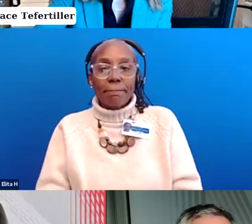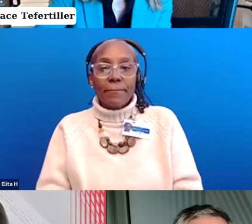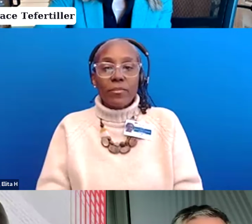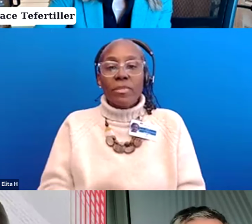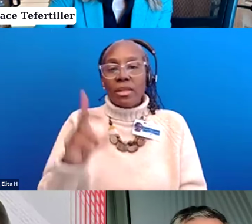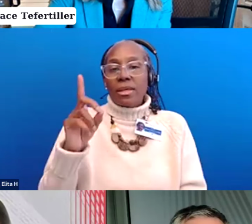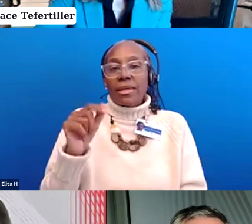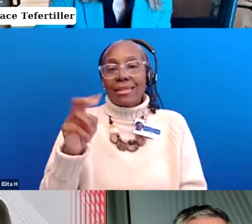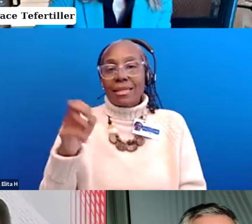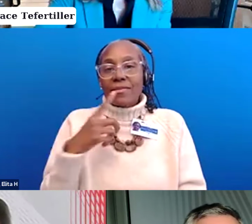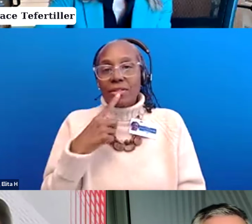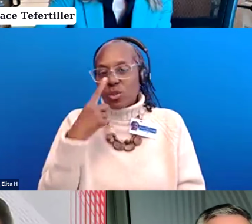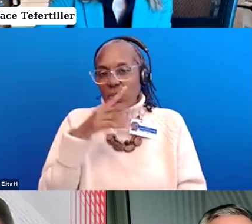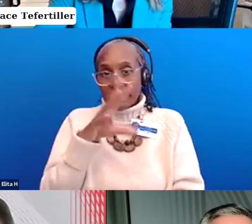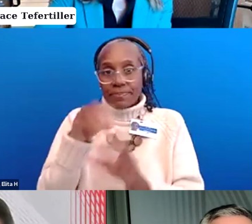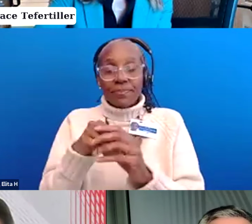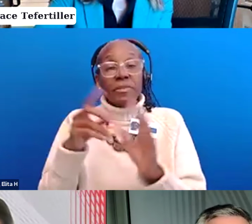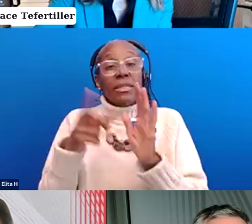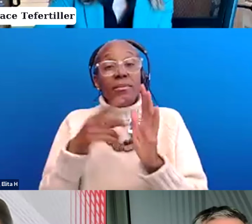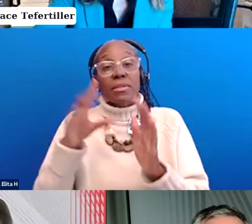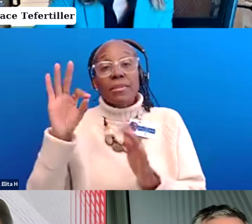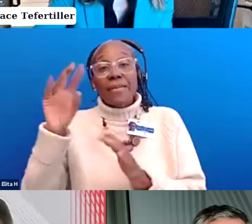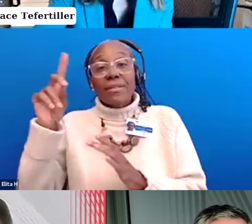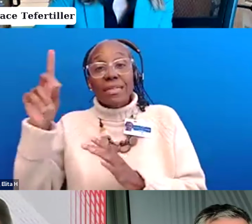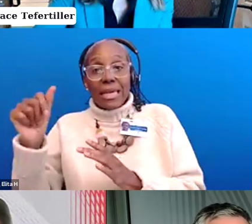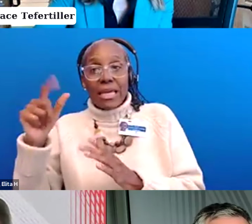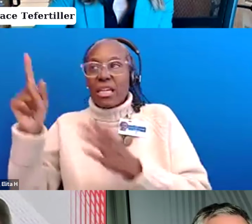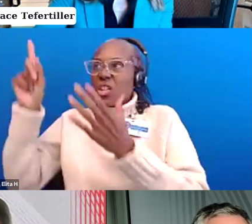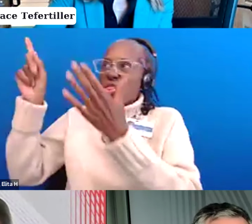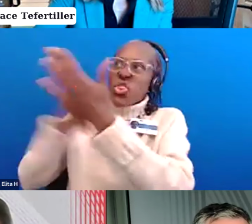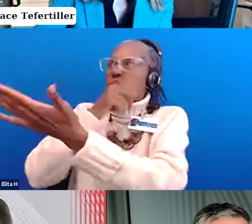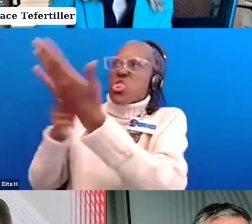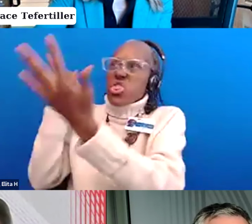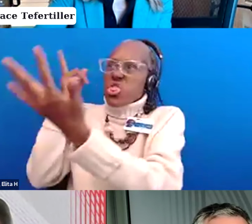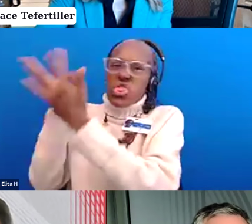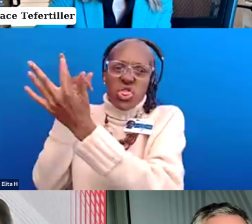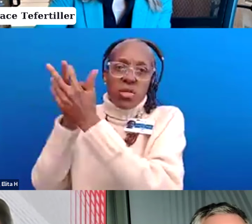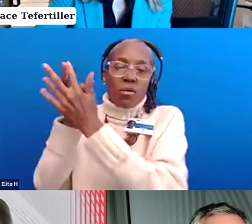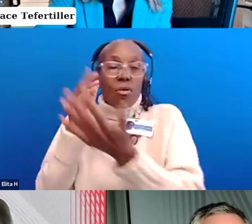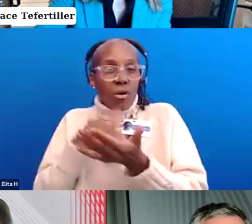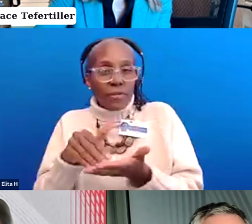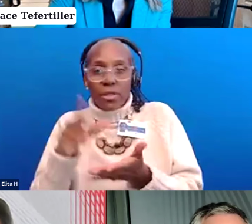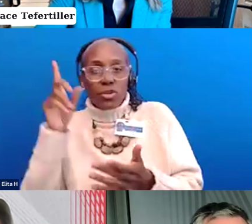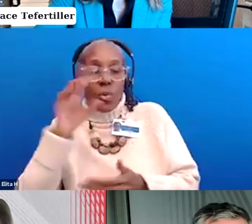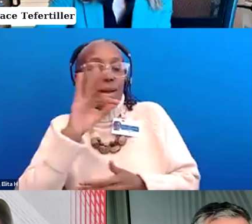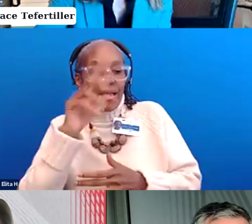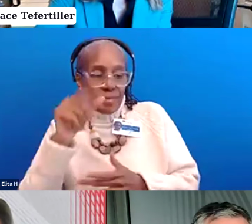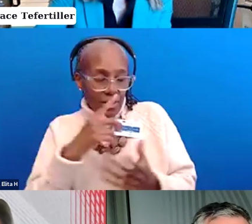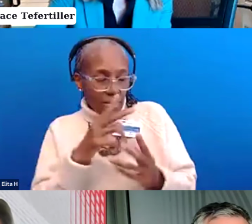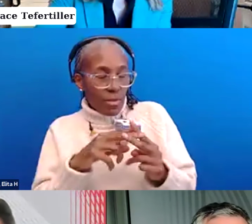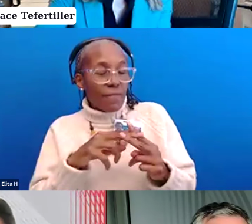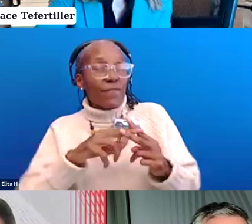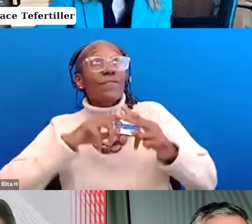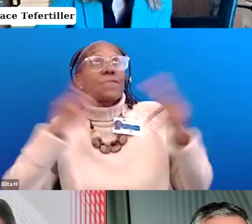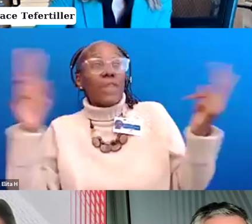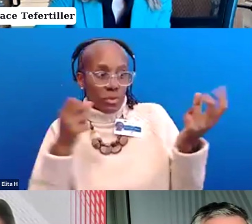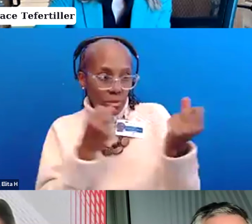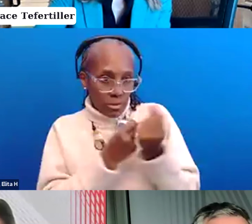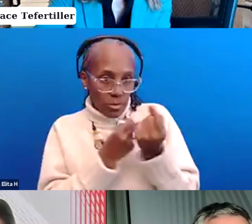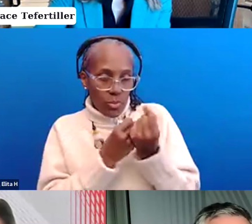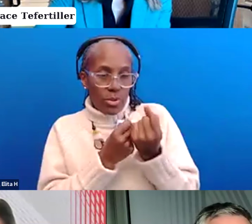may also, Marco, on that, sometimes FDA gets a lot of criticism. I can tell you they have been very supportive